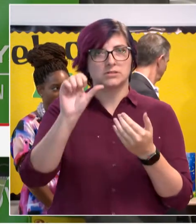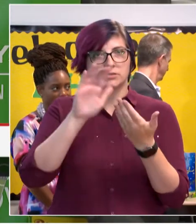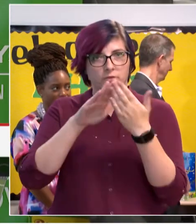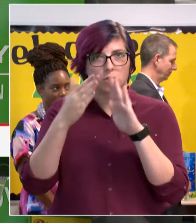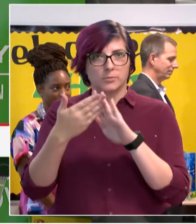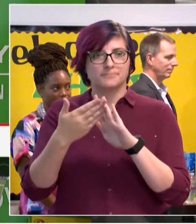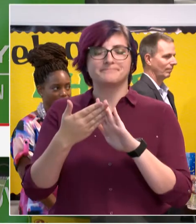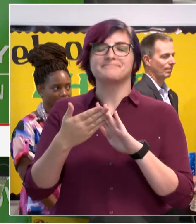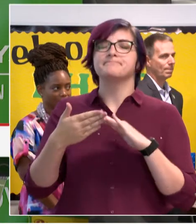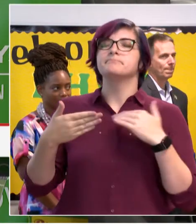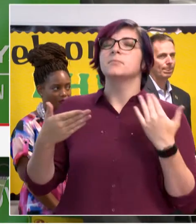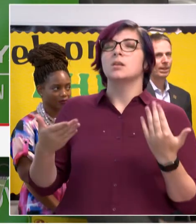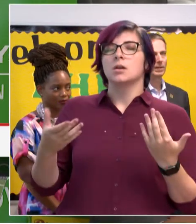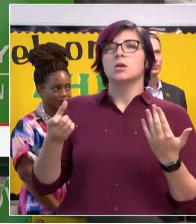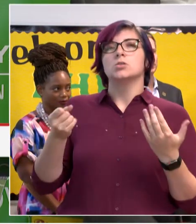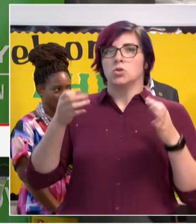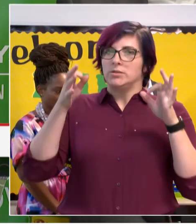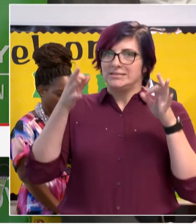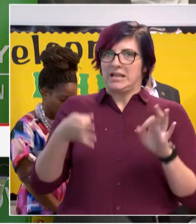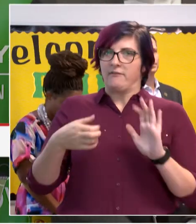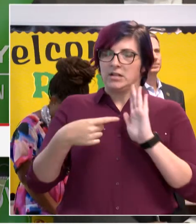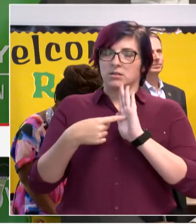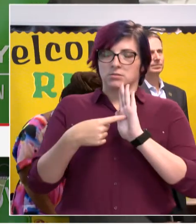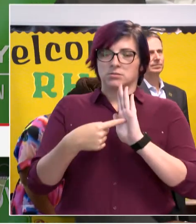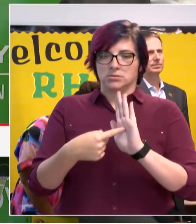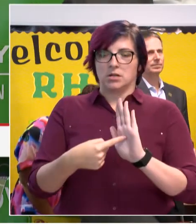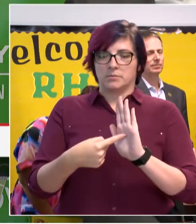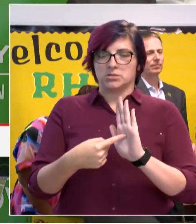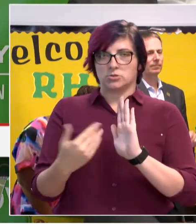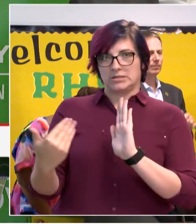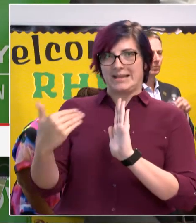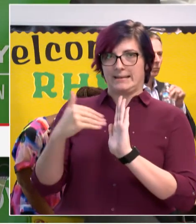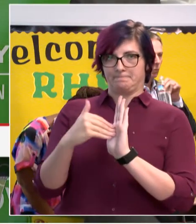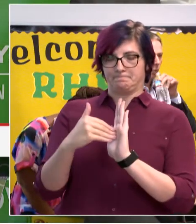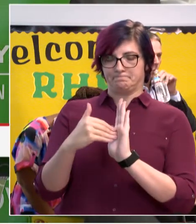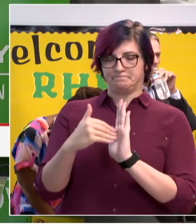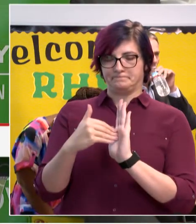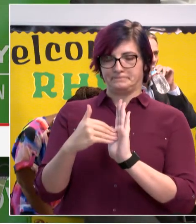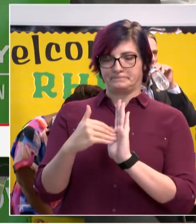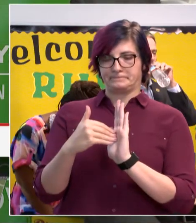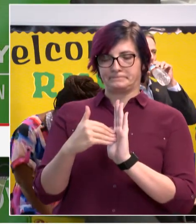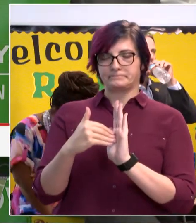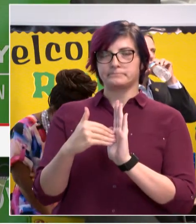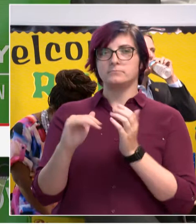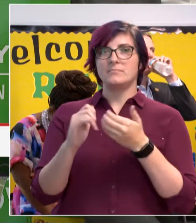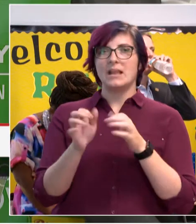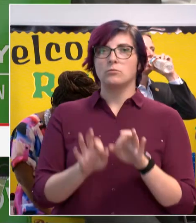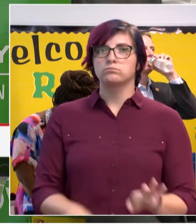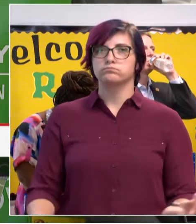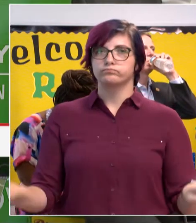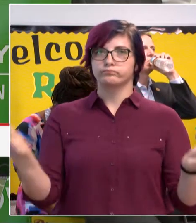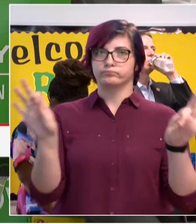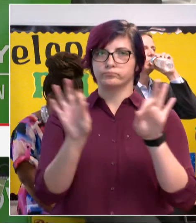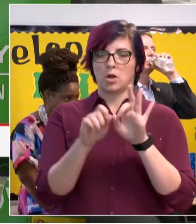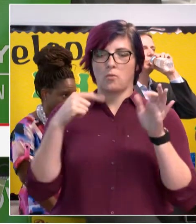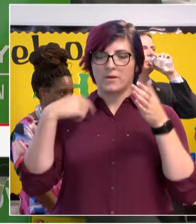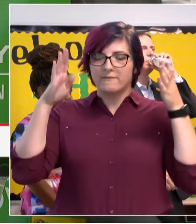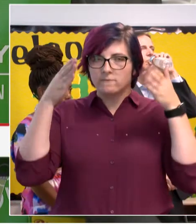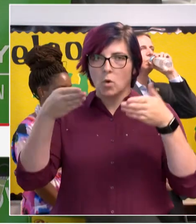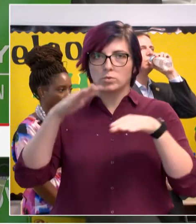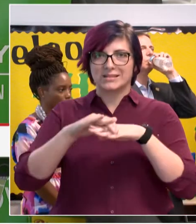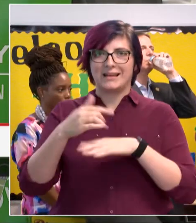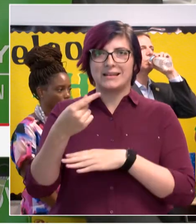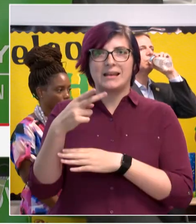Well, it definitely demonstrates again how important it is that we stay focused on guns. Why does